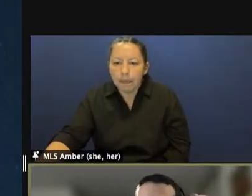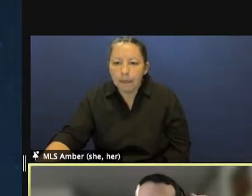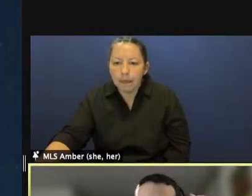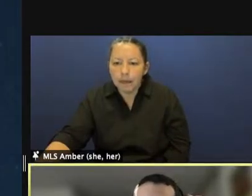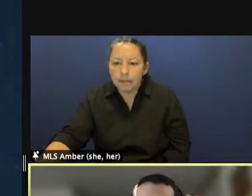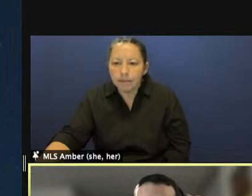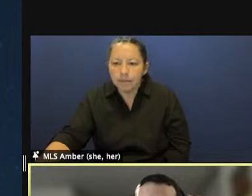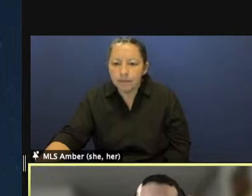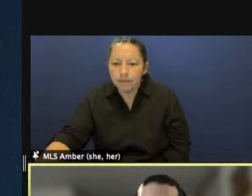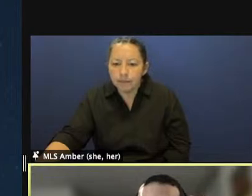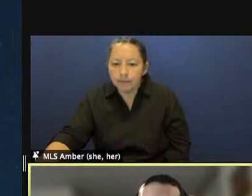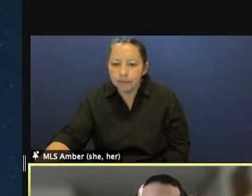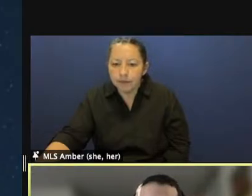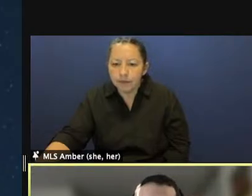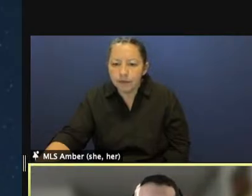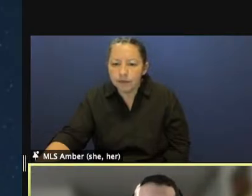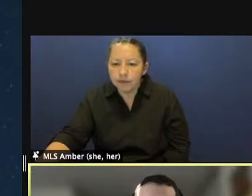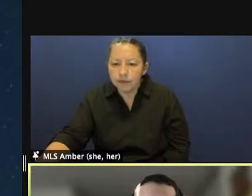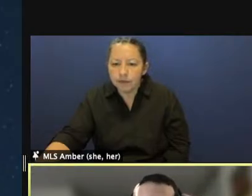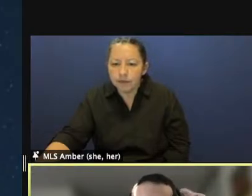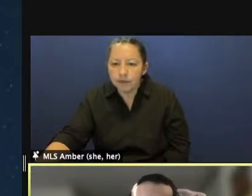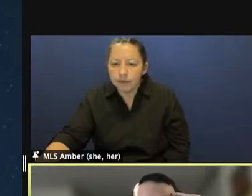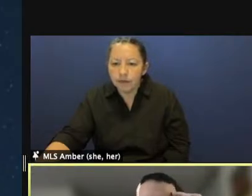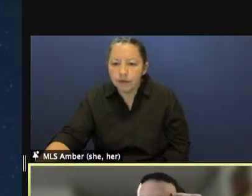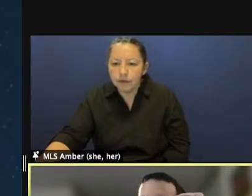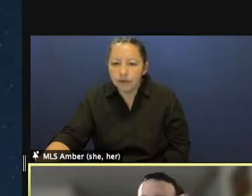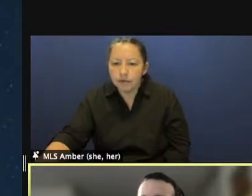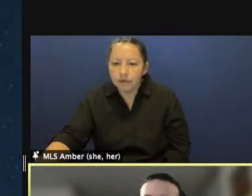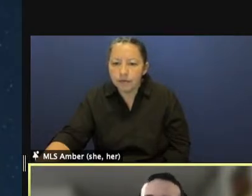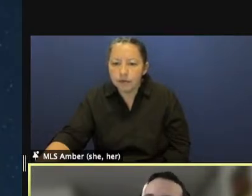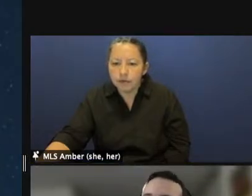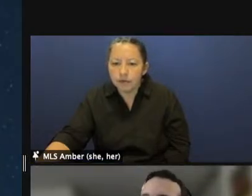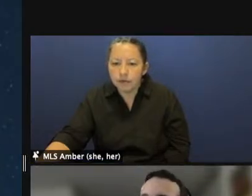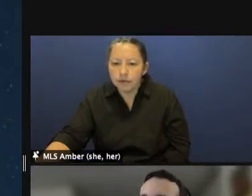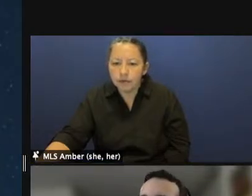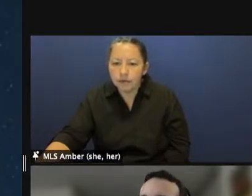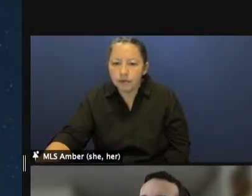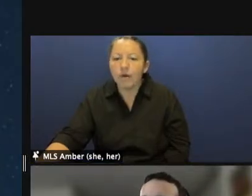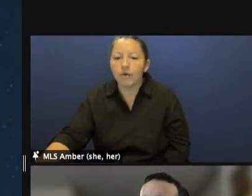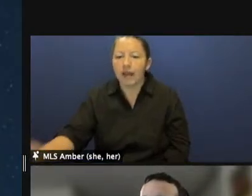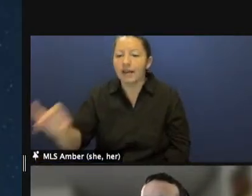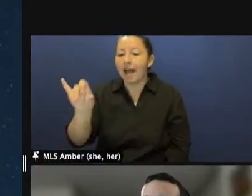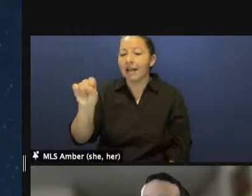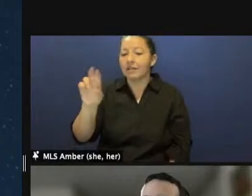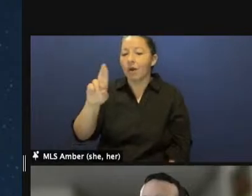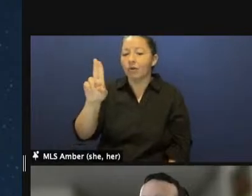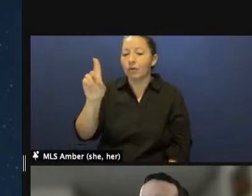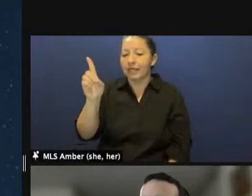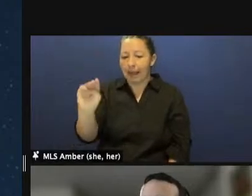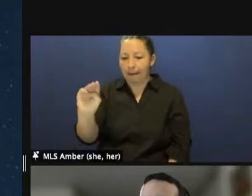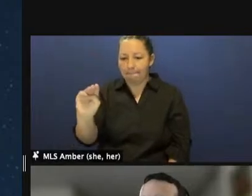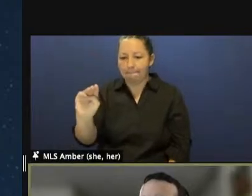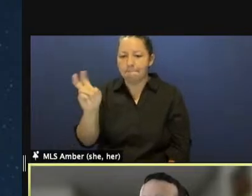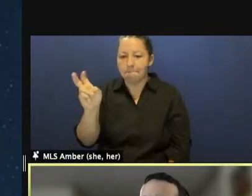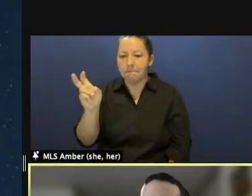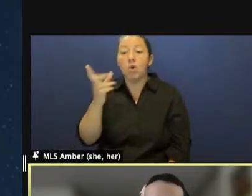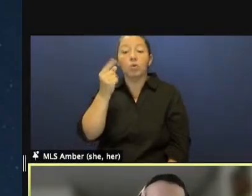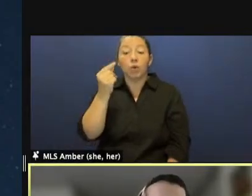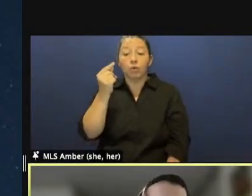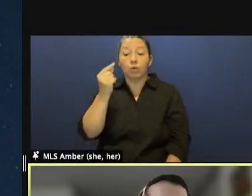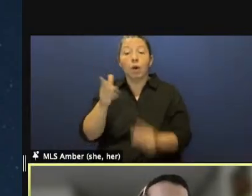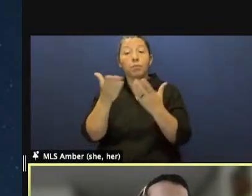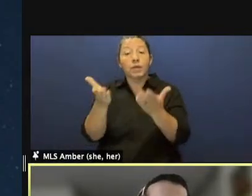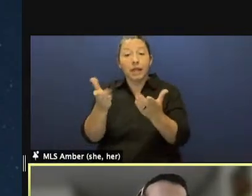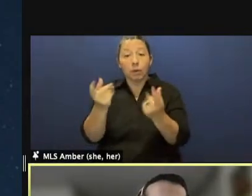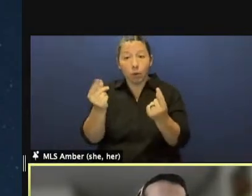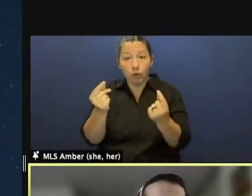Let's see if it works. Yeah, that's much better. There we go. Thank you. I'll start. So I'm going to present you what we are